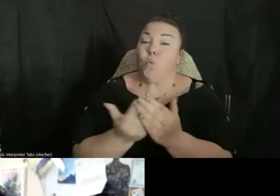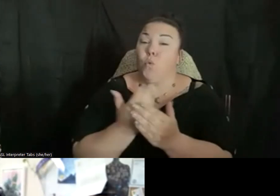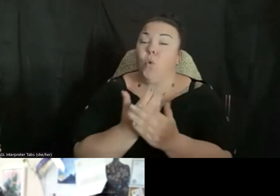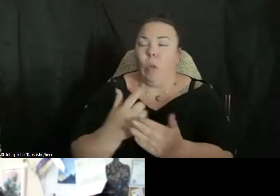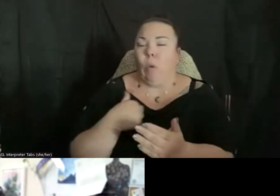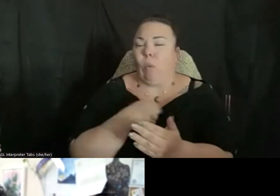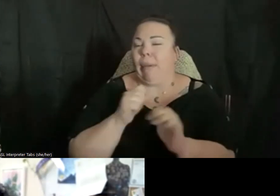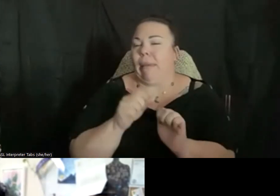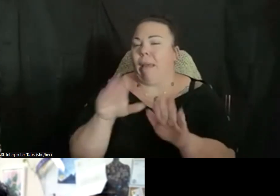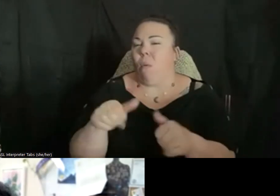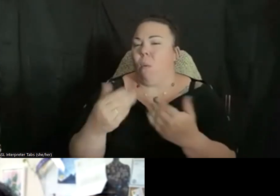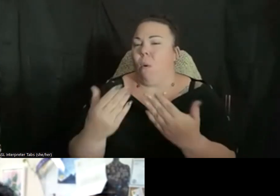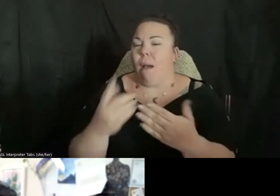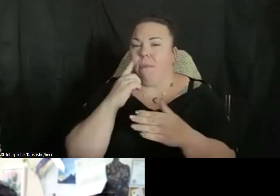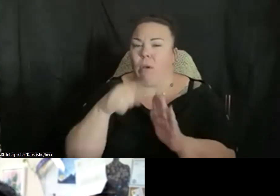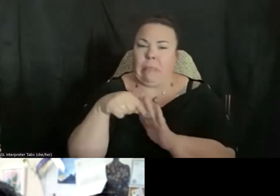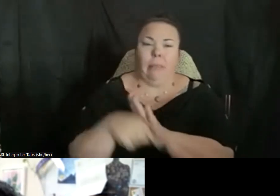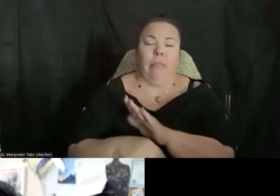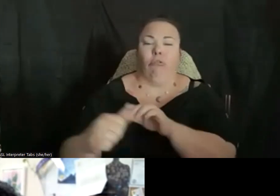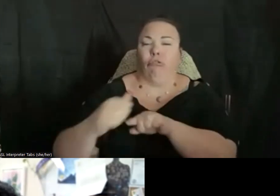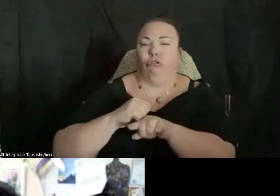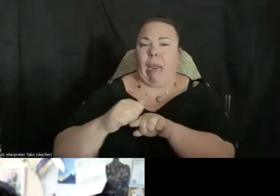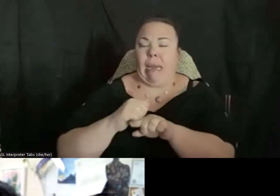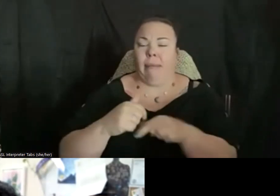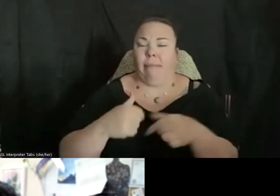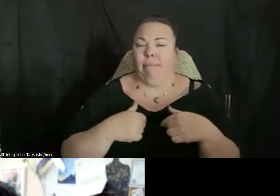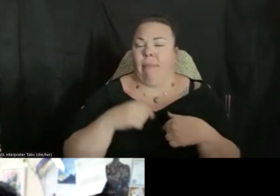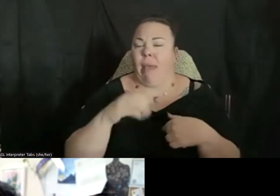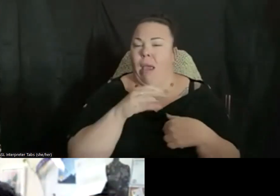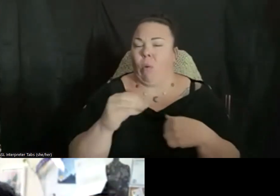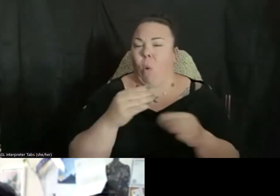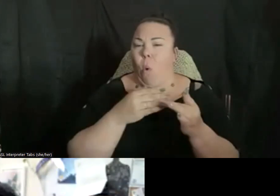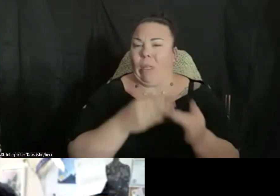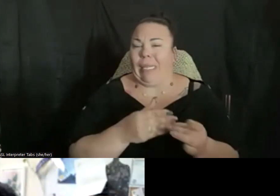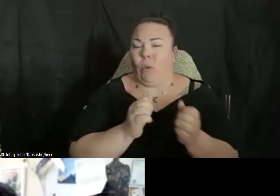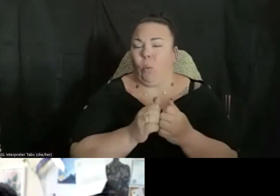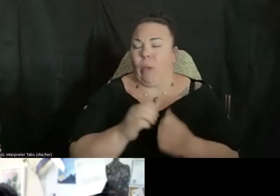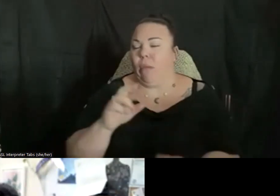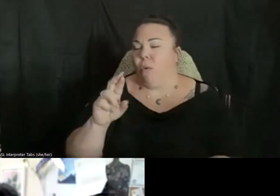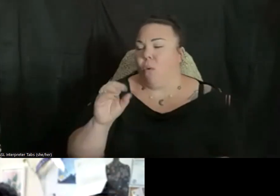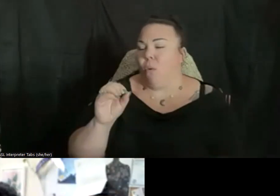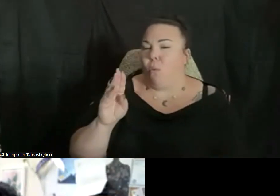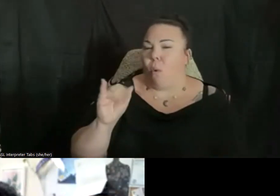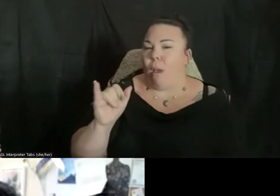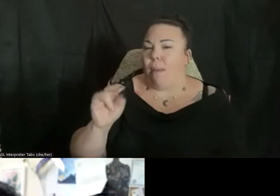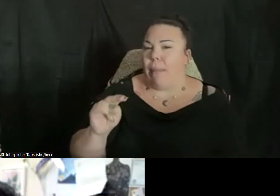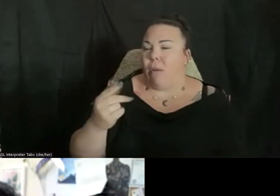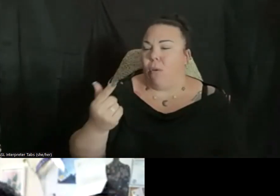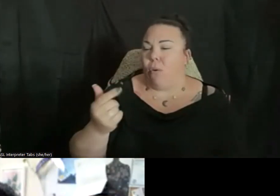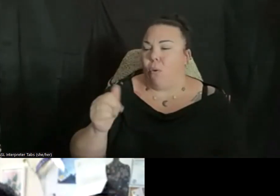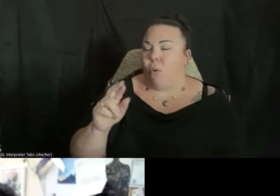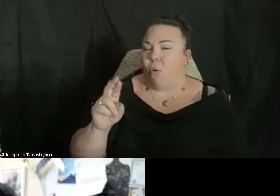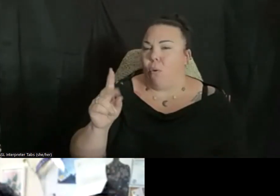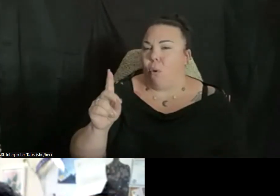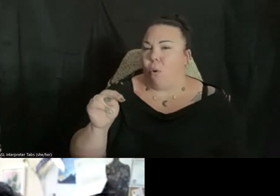I co-lead together with Robin Gardner, who is a mobile provider in Canada. So the